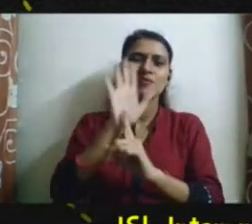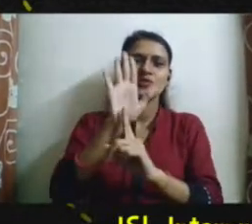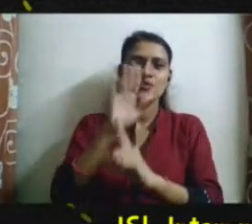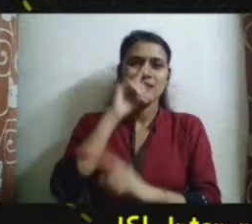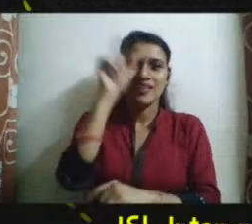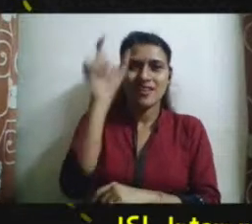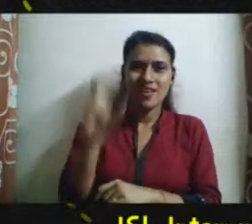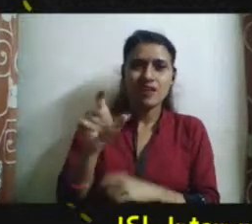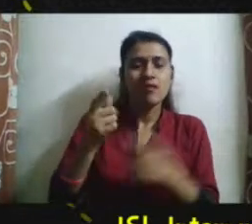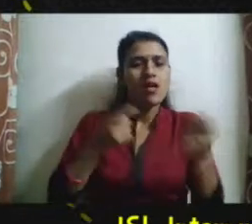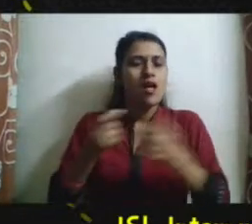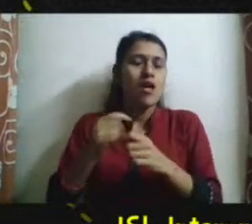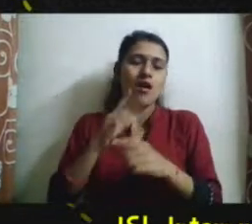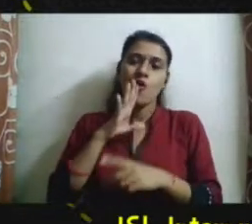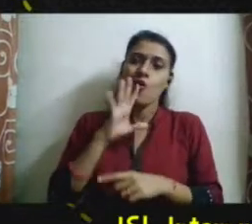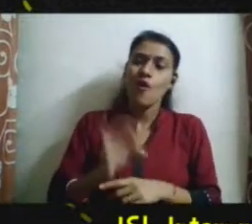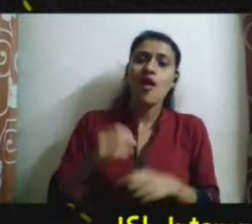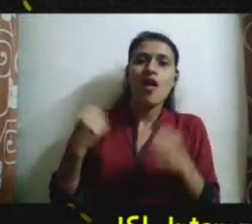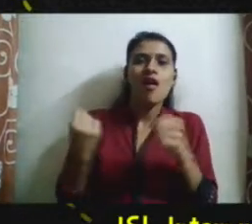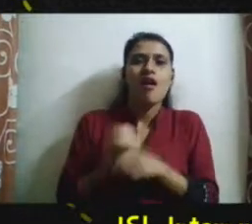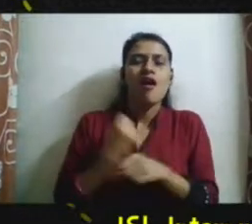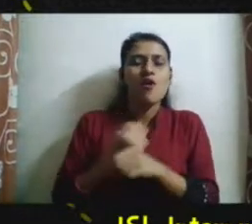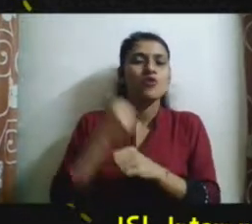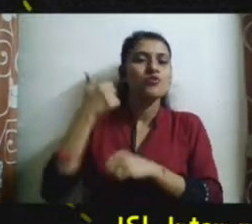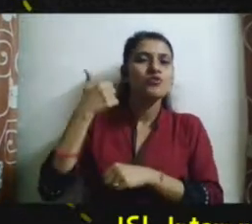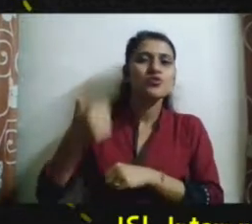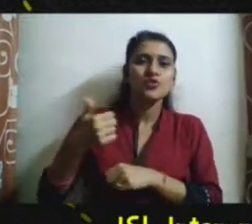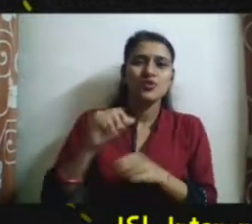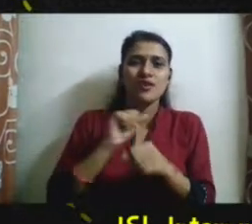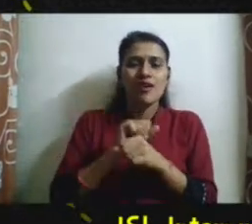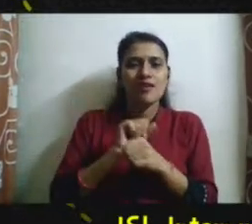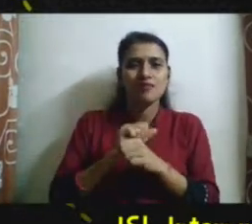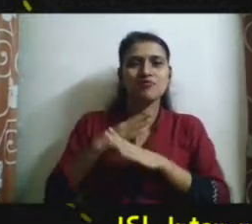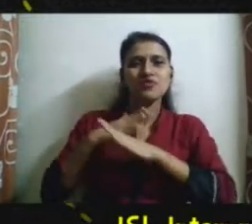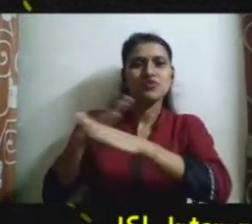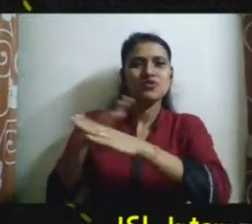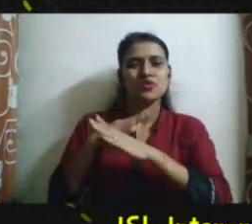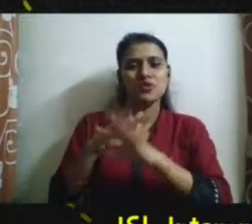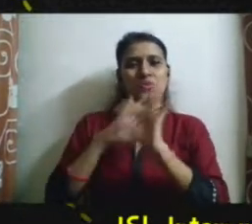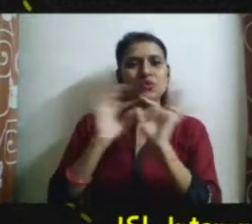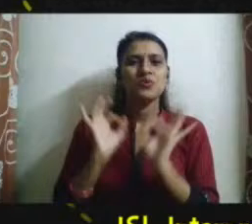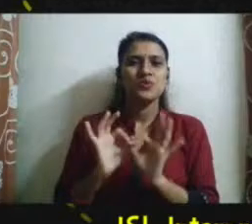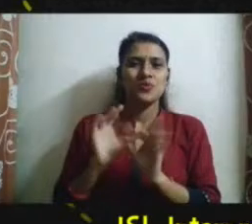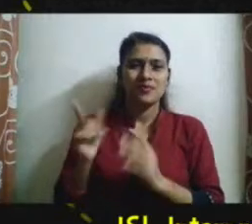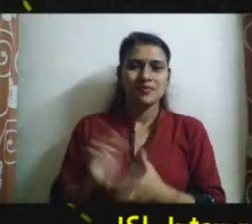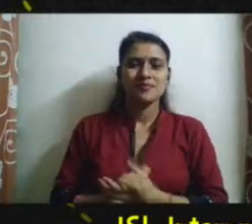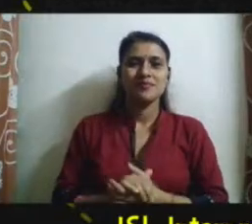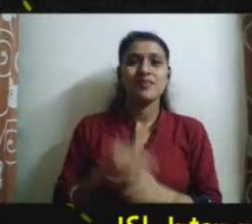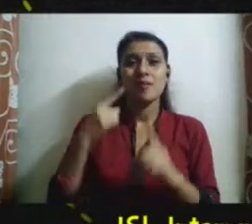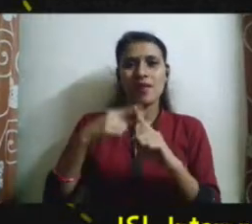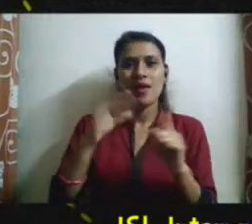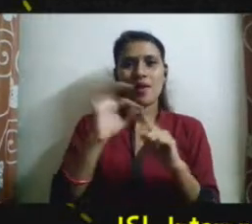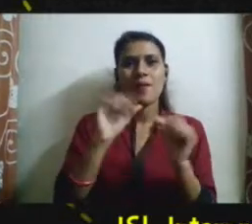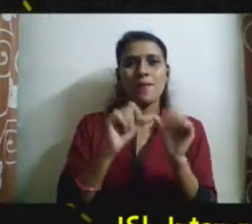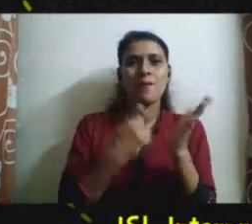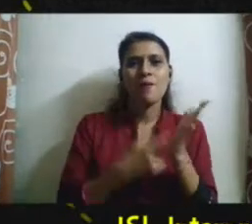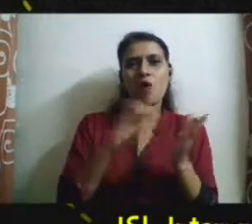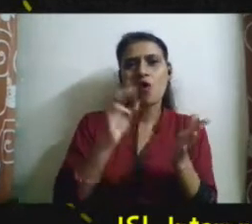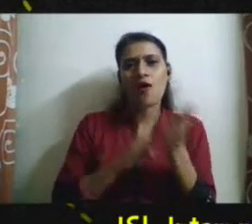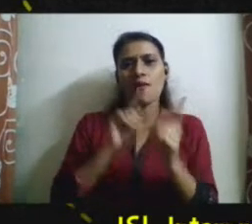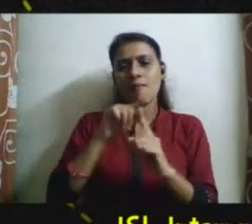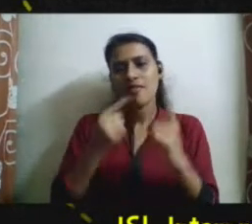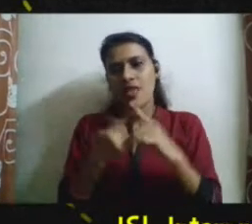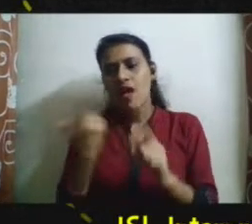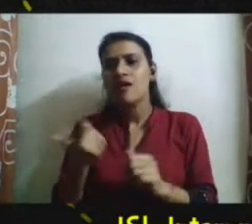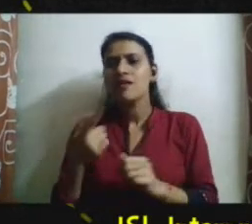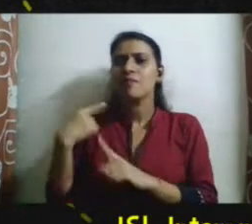this together and bring it together so well. So definitely a big shout out to Nisha as well. You've seen Paromita and I on the screen a lot, but not Nisha